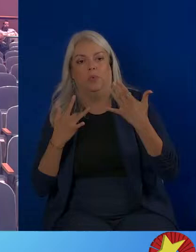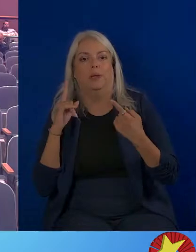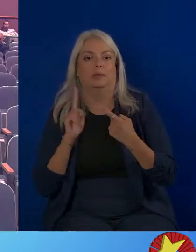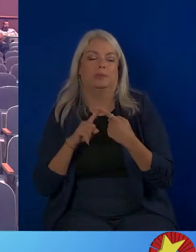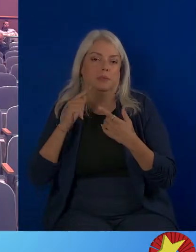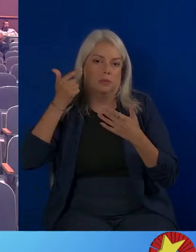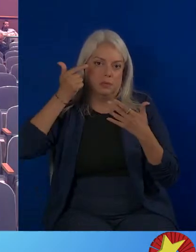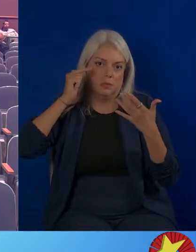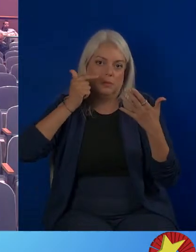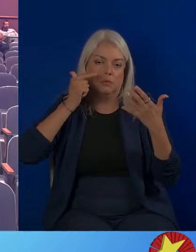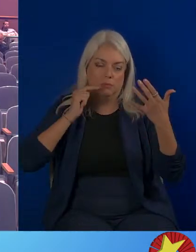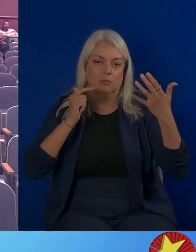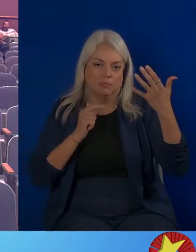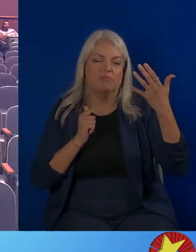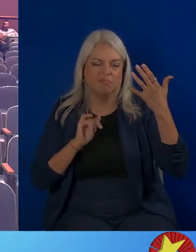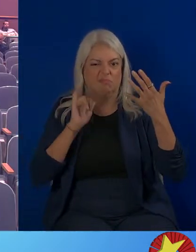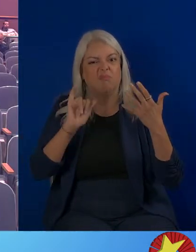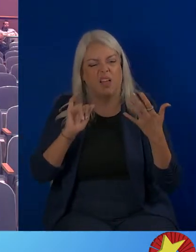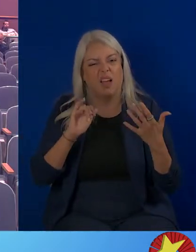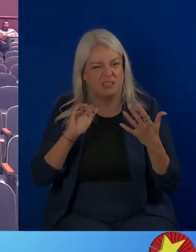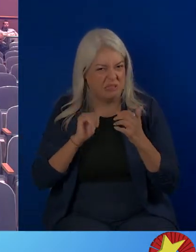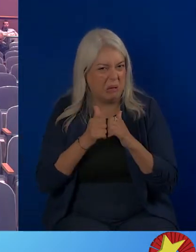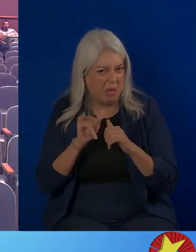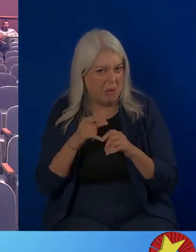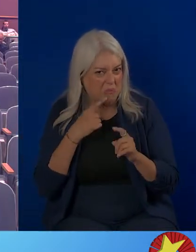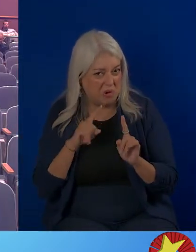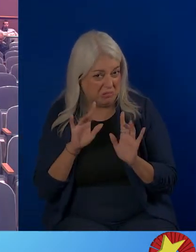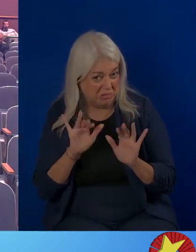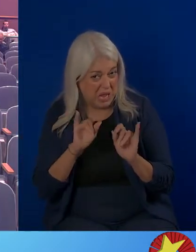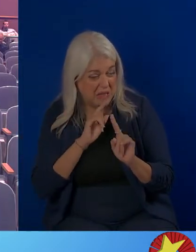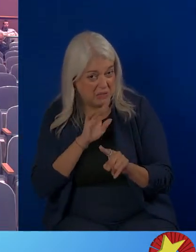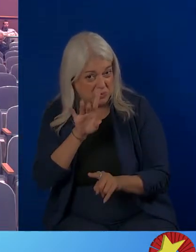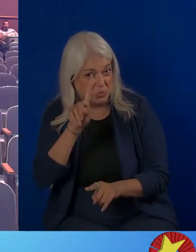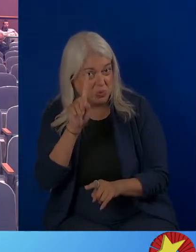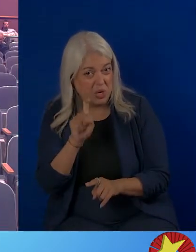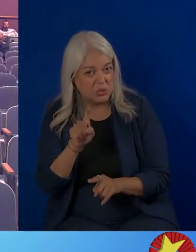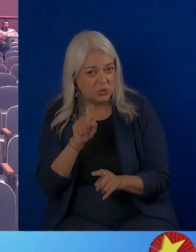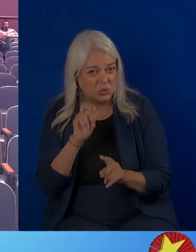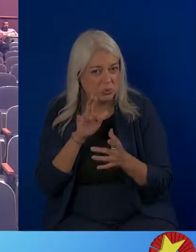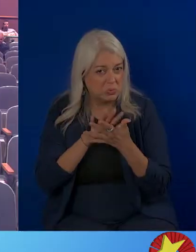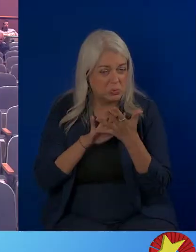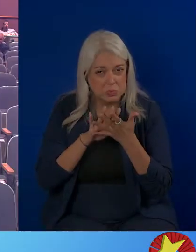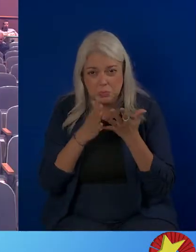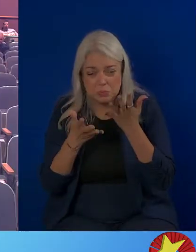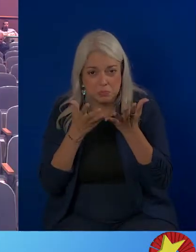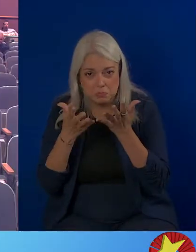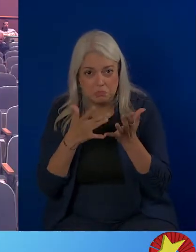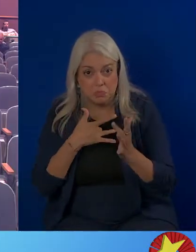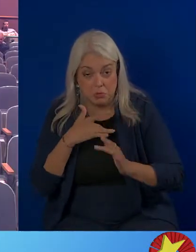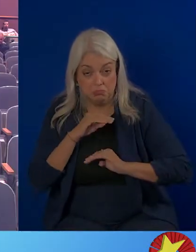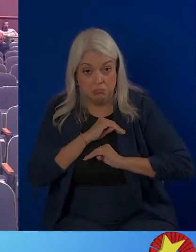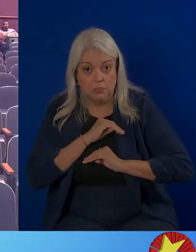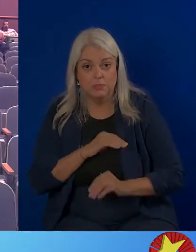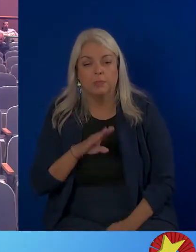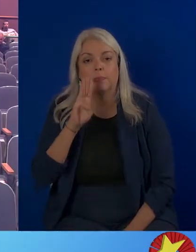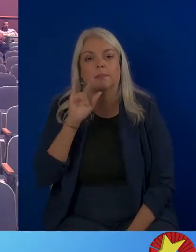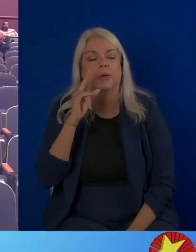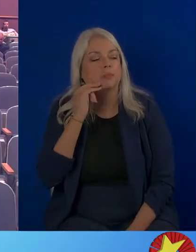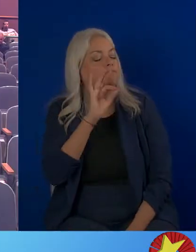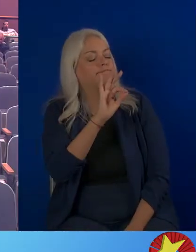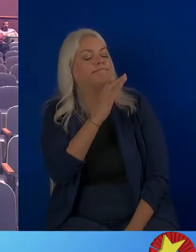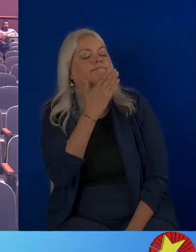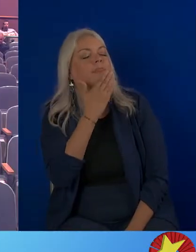of how it would work. Does that answer the question, or is there anything I can expand on? Thank you. Thank